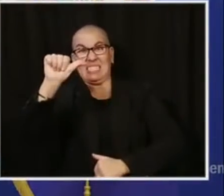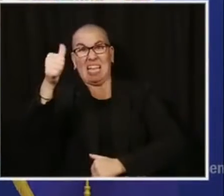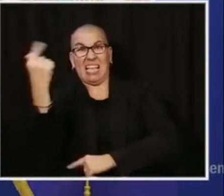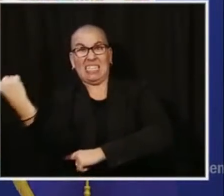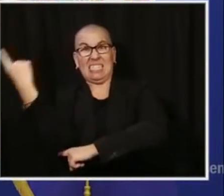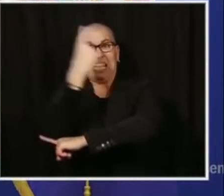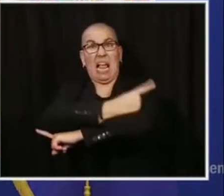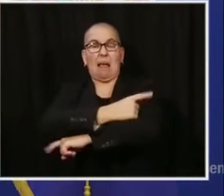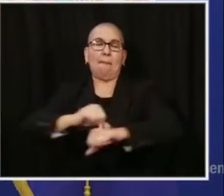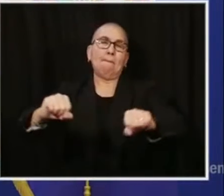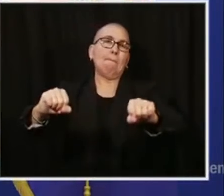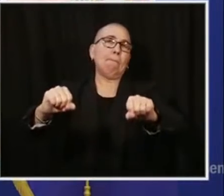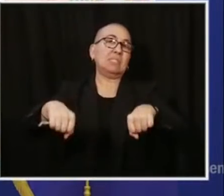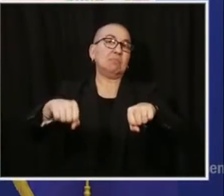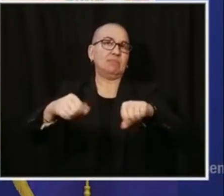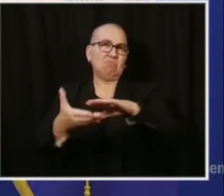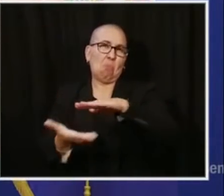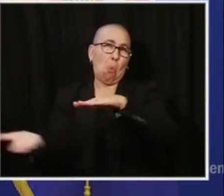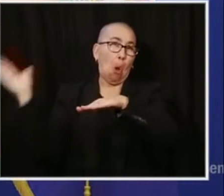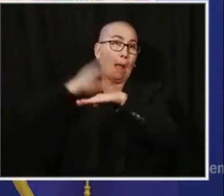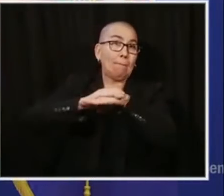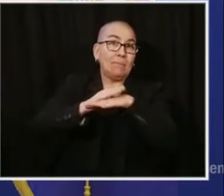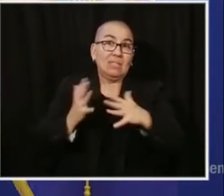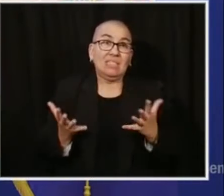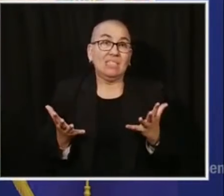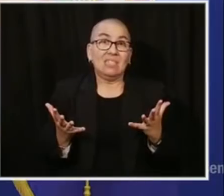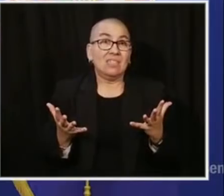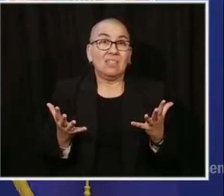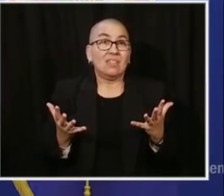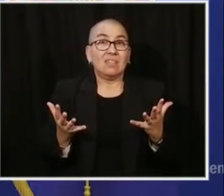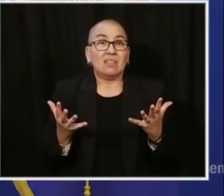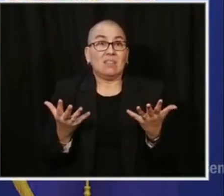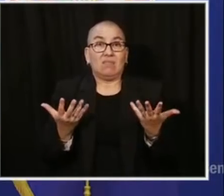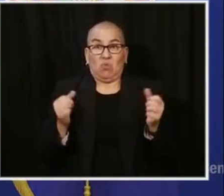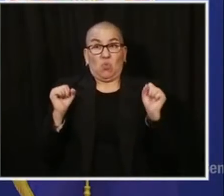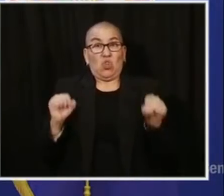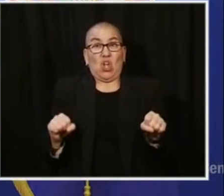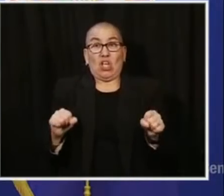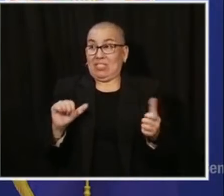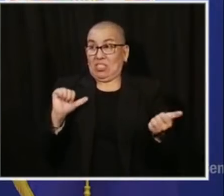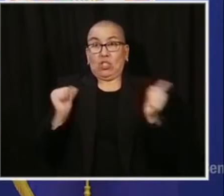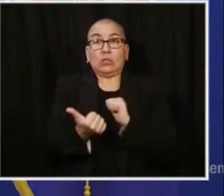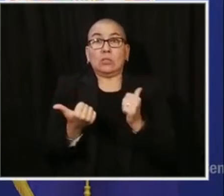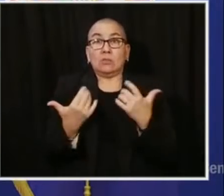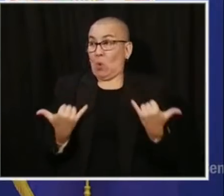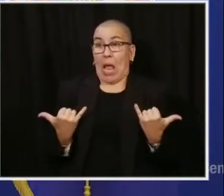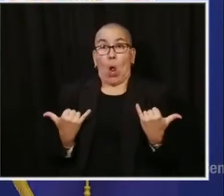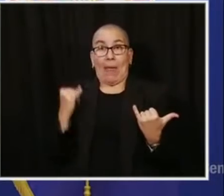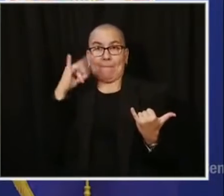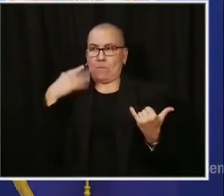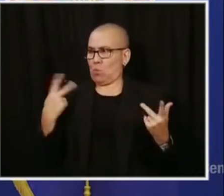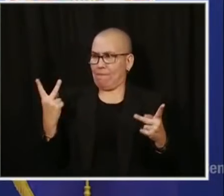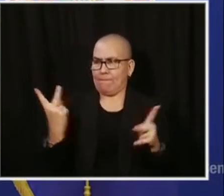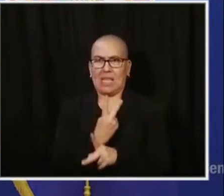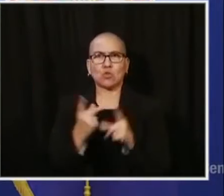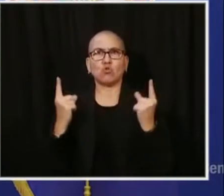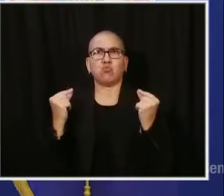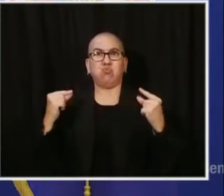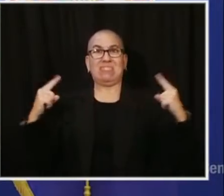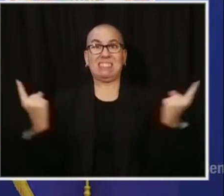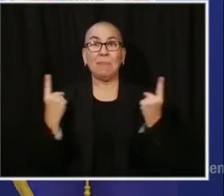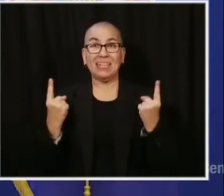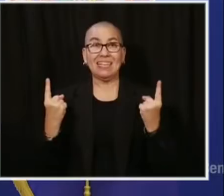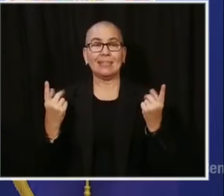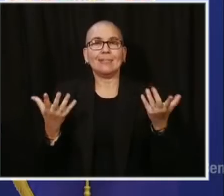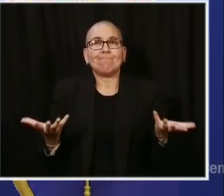be in 20 days. What we have the capacity to do is start to change that by our behaviors. But you will open your paper and it will